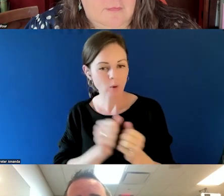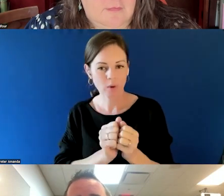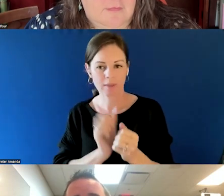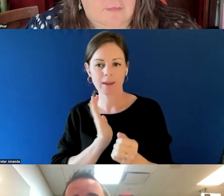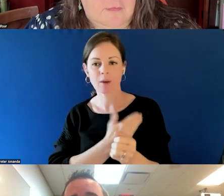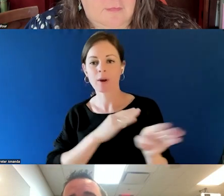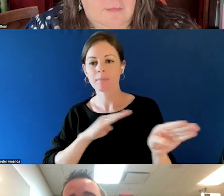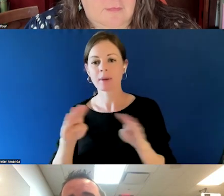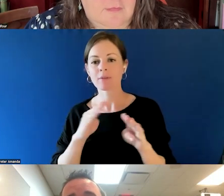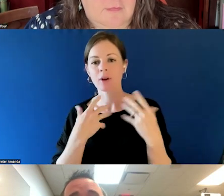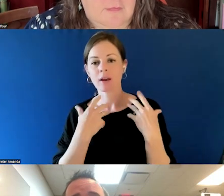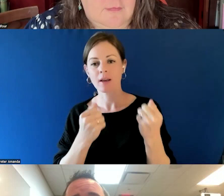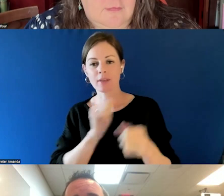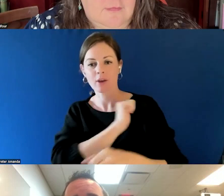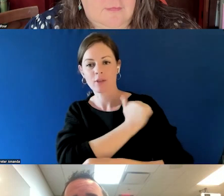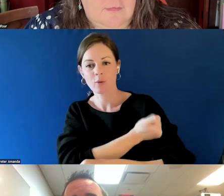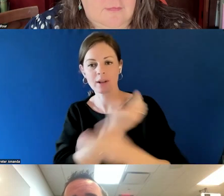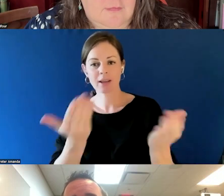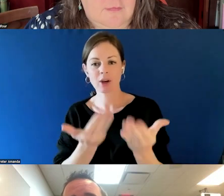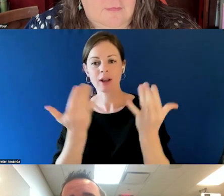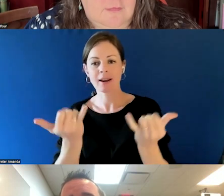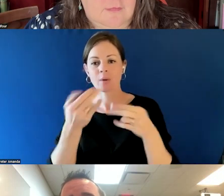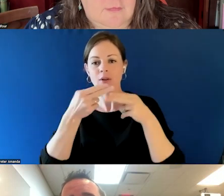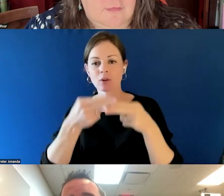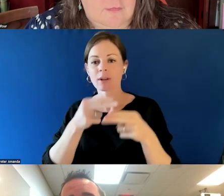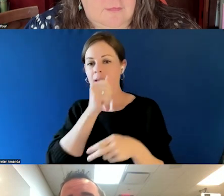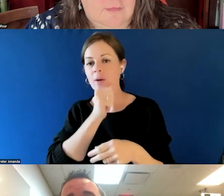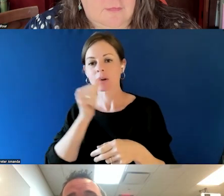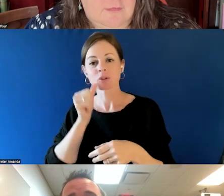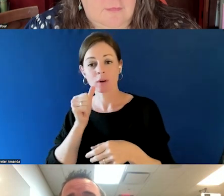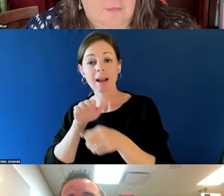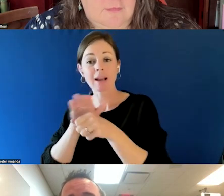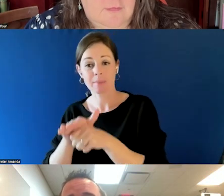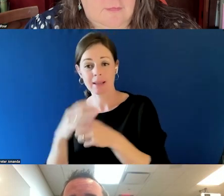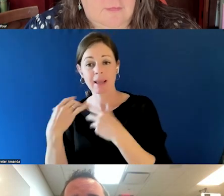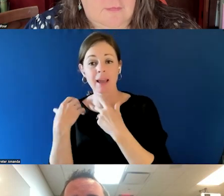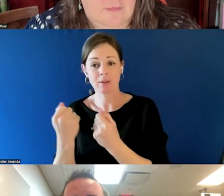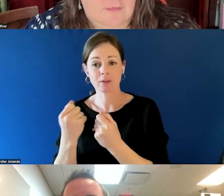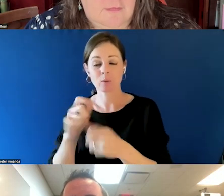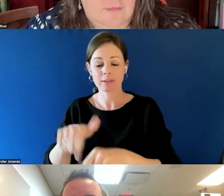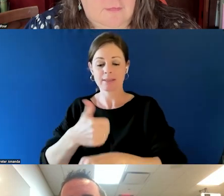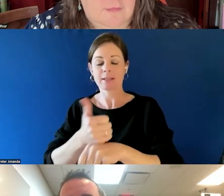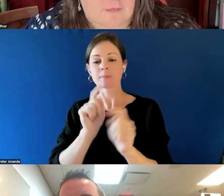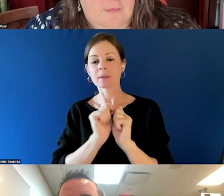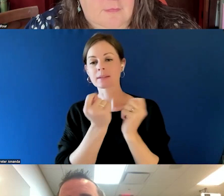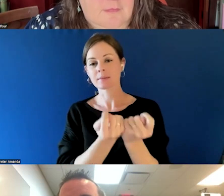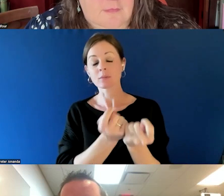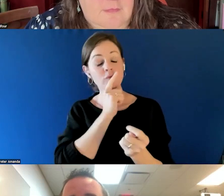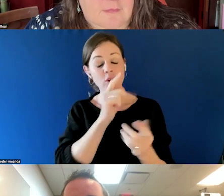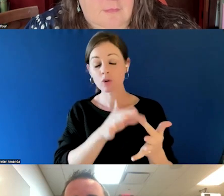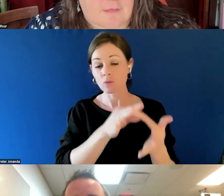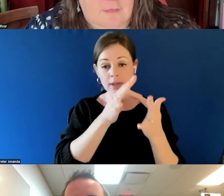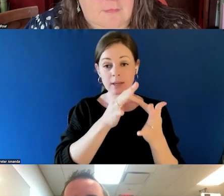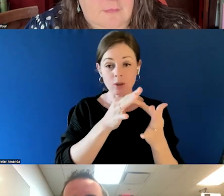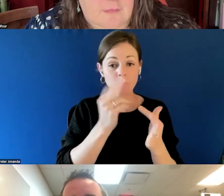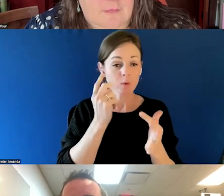authority here, which is now called Arizona Complete Health. We stood up these teams, and they're really unique because, and you're seeing